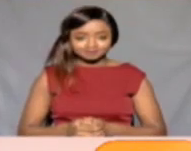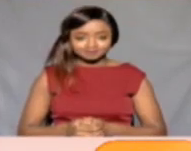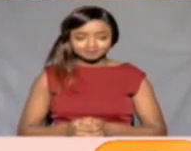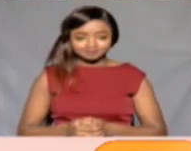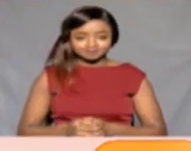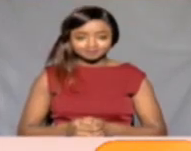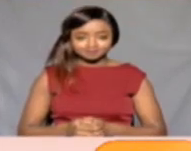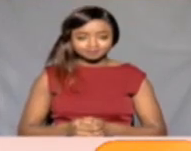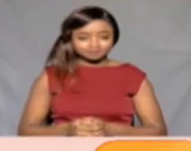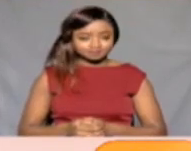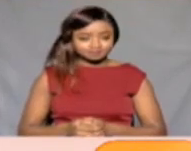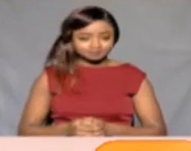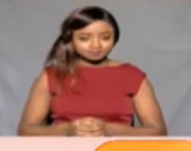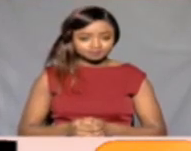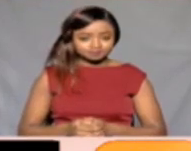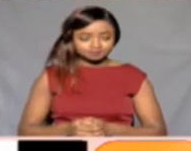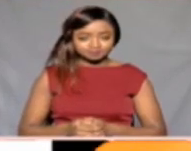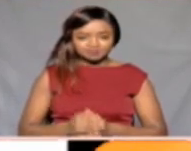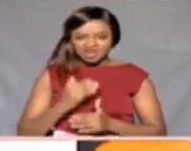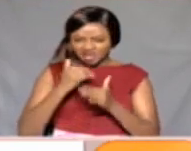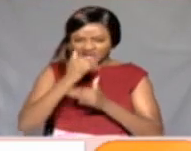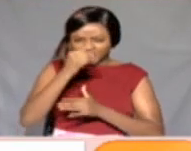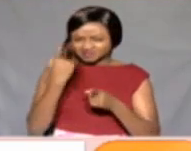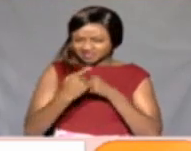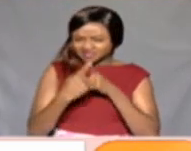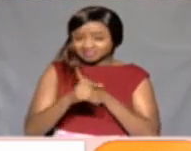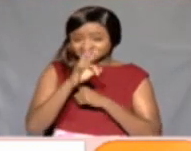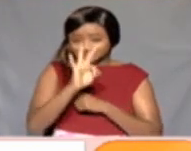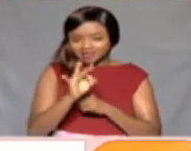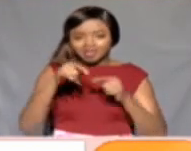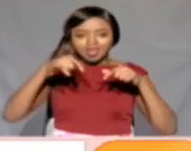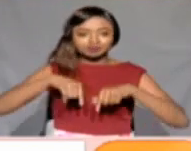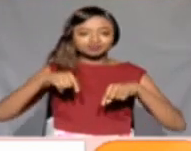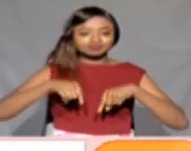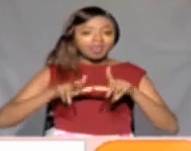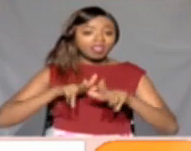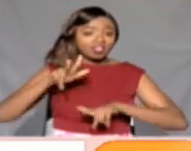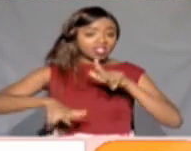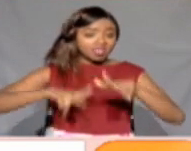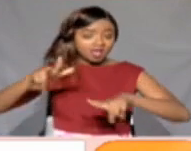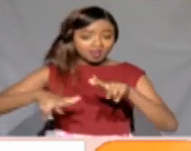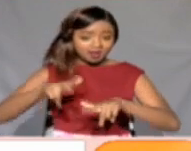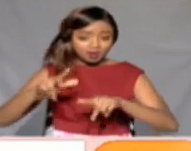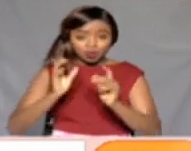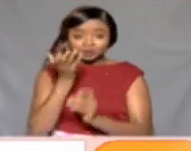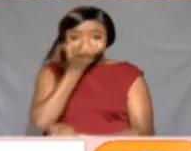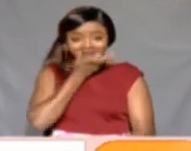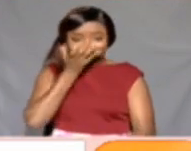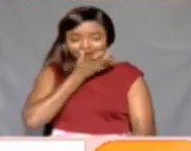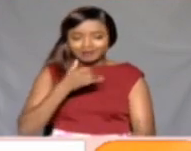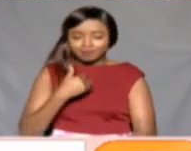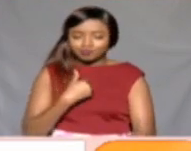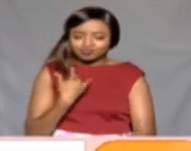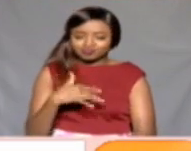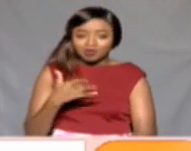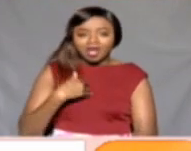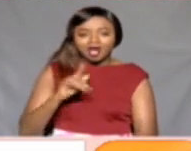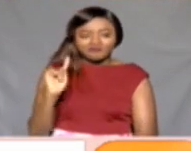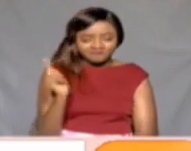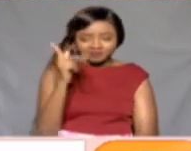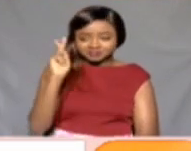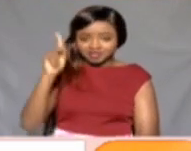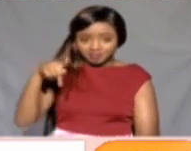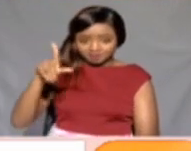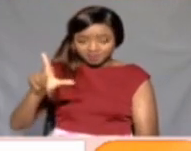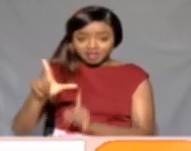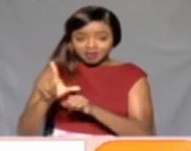After 3 years, hiatus, the Nyayo National Stadium, which hosted today's National Athletics Trials, will host its first Kenyan Premier League match of the season with